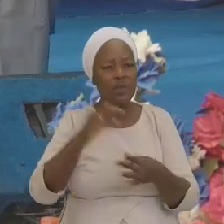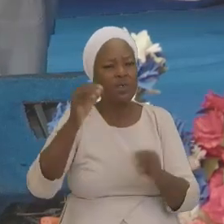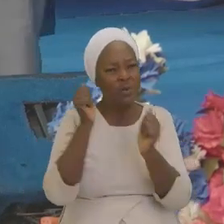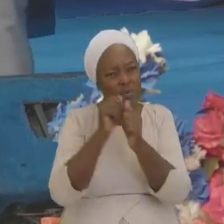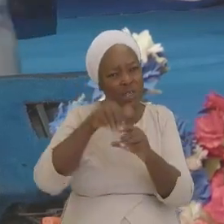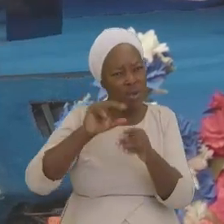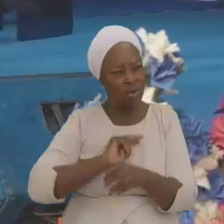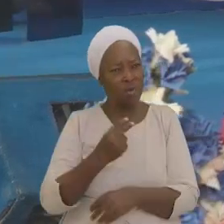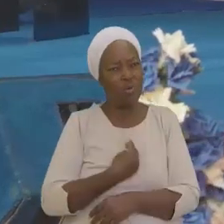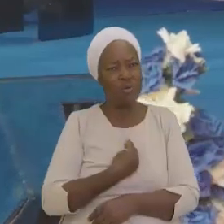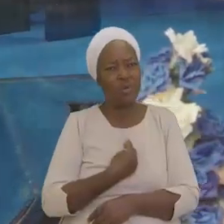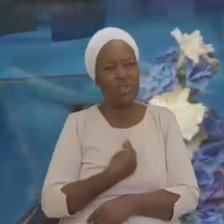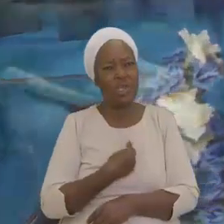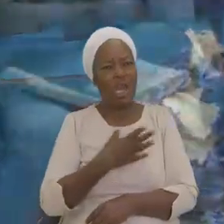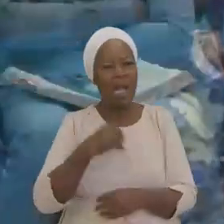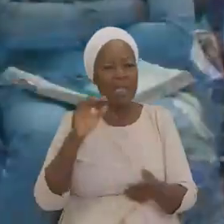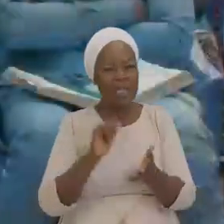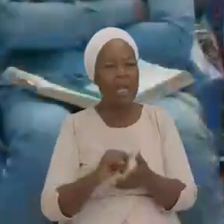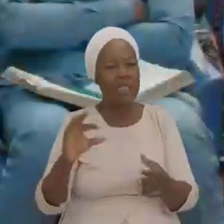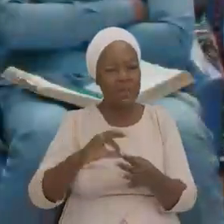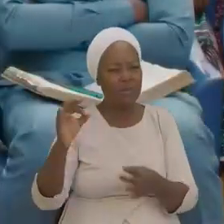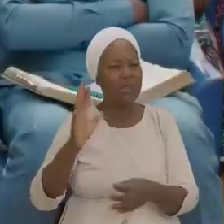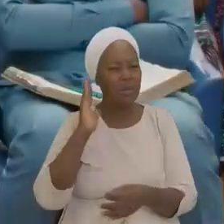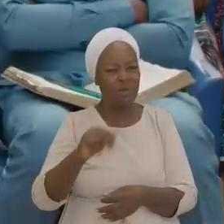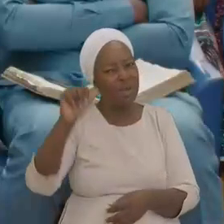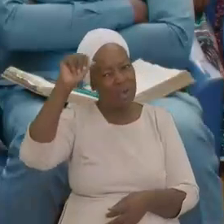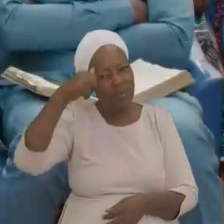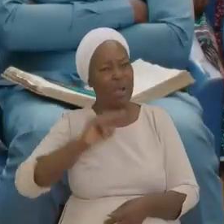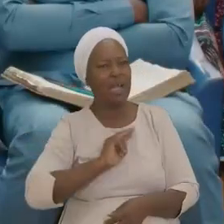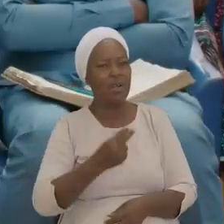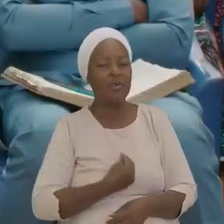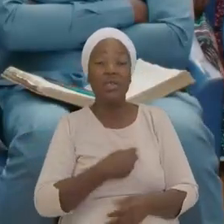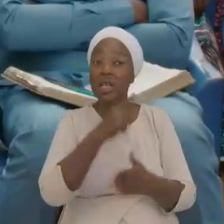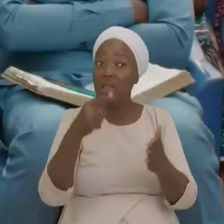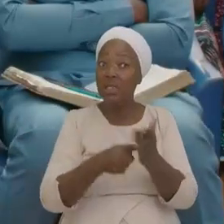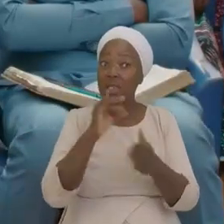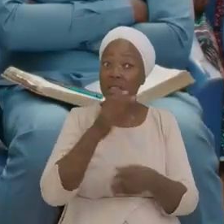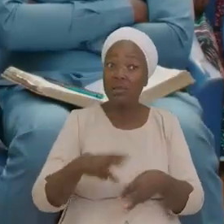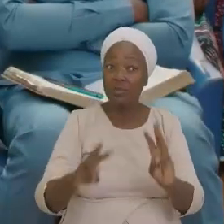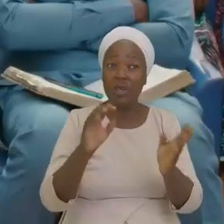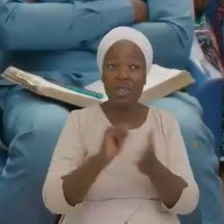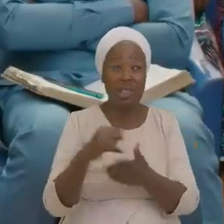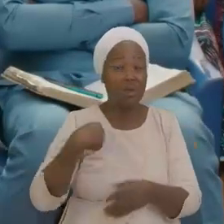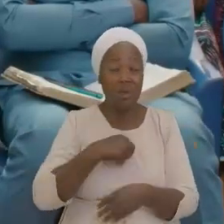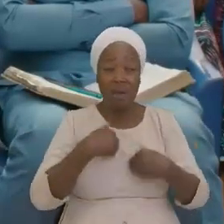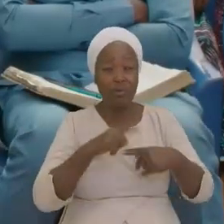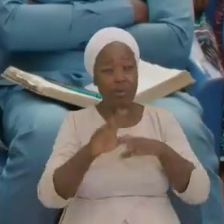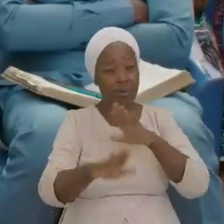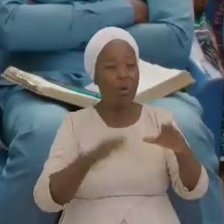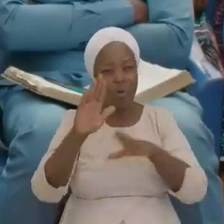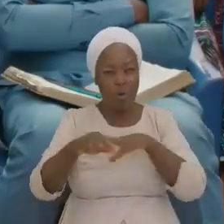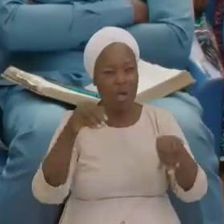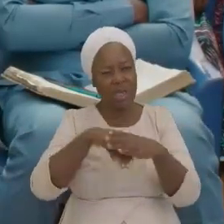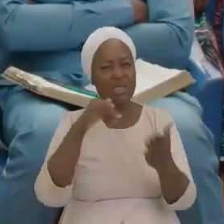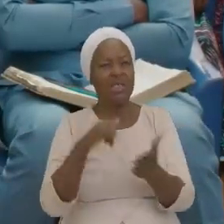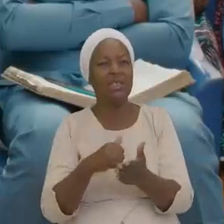us. And that spirit will remind us, this is the way, walk ye in it.